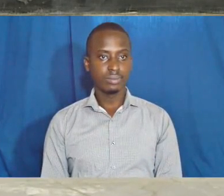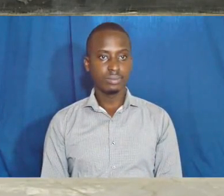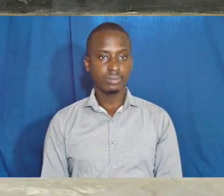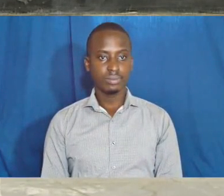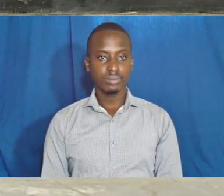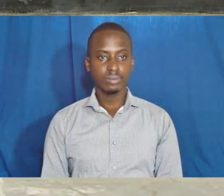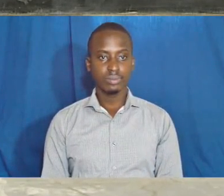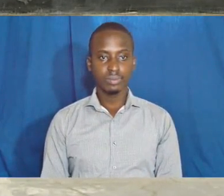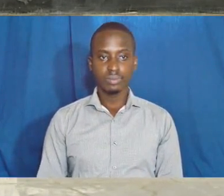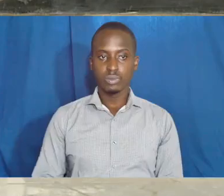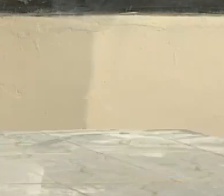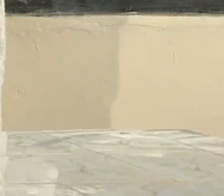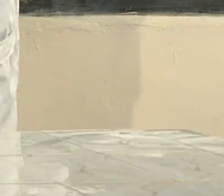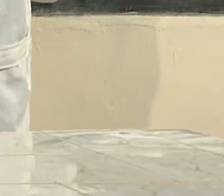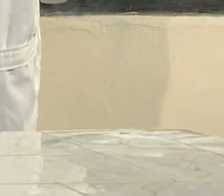homogeneous